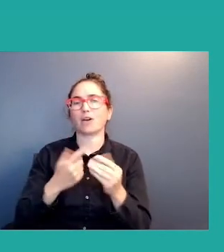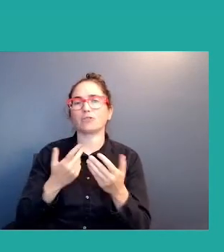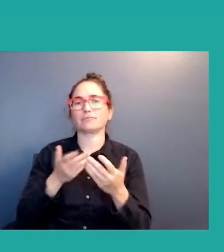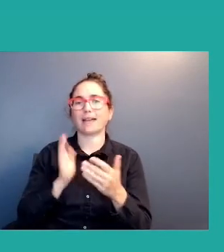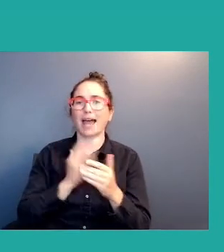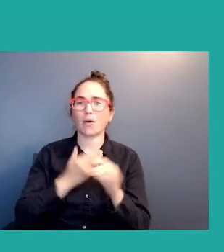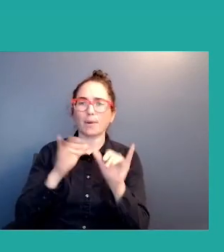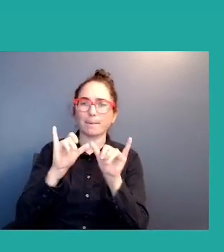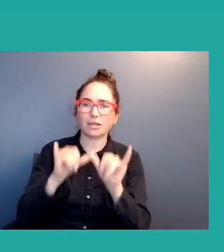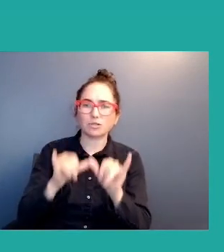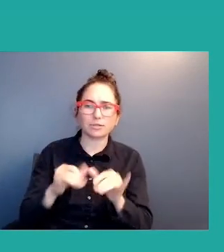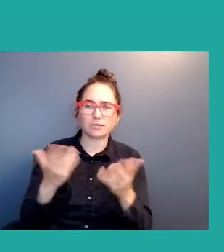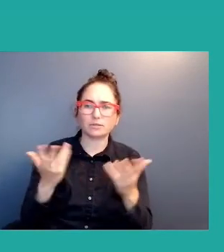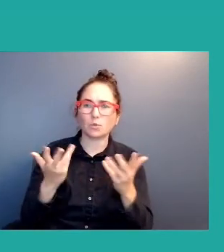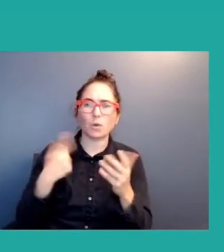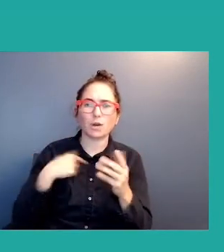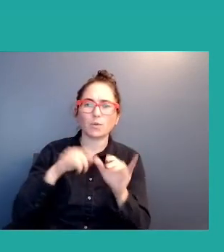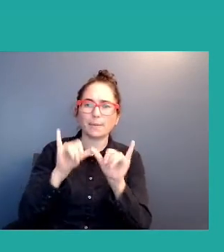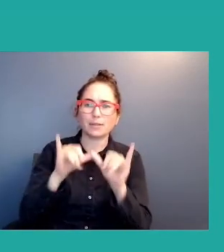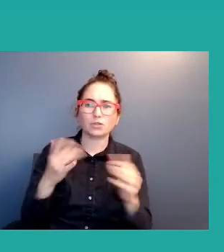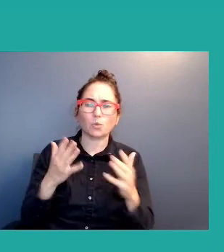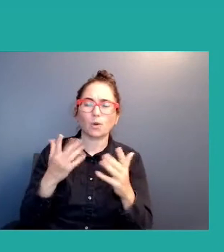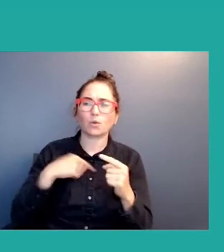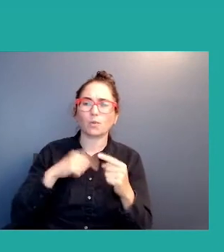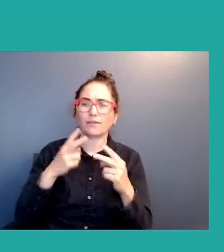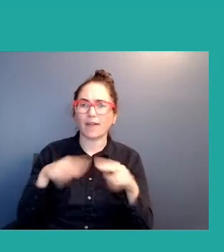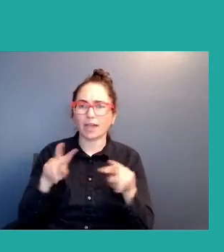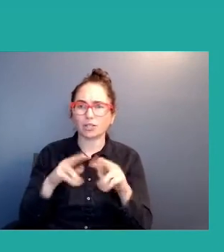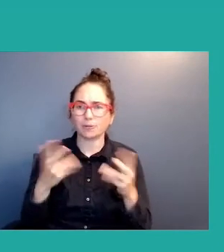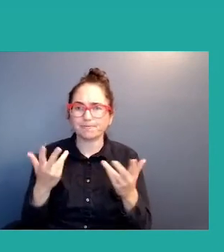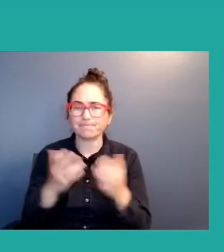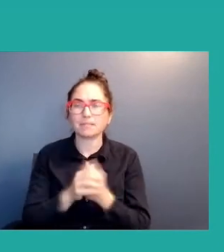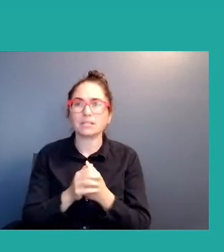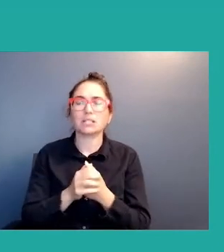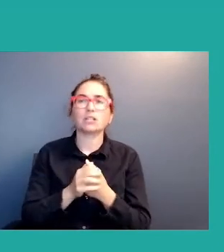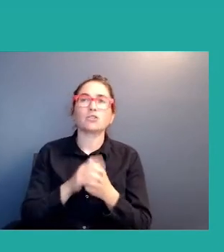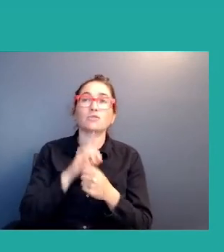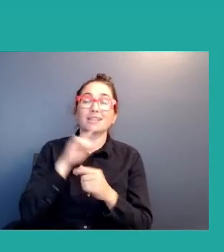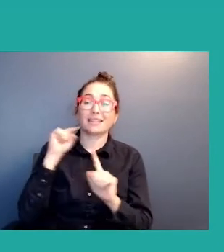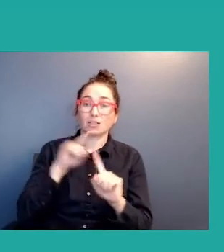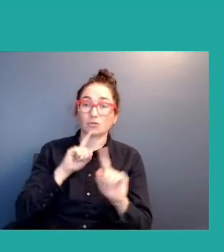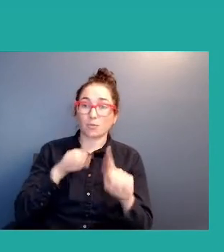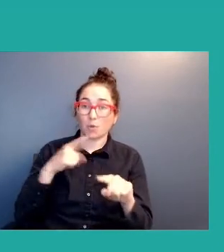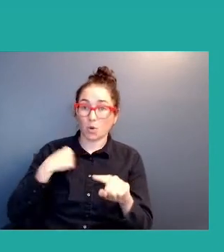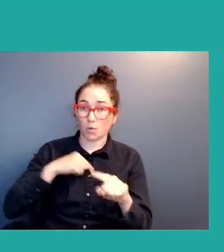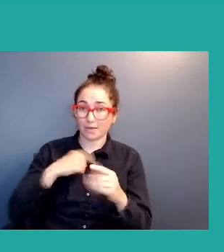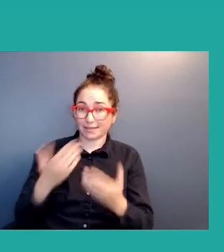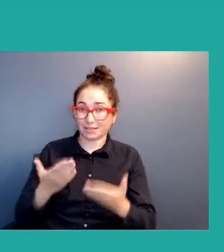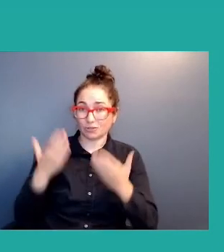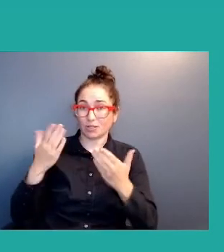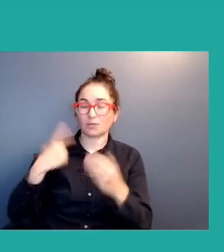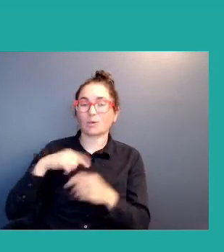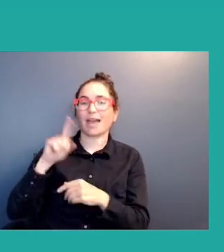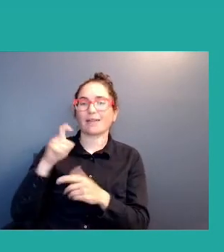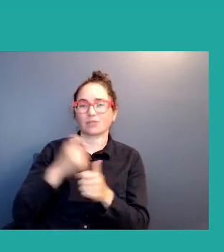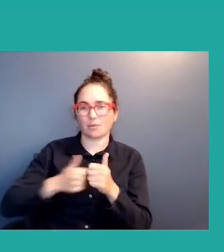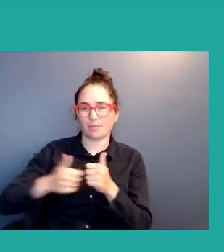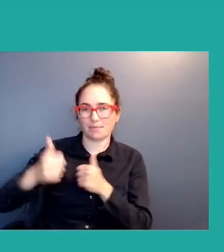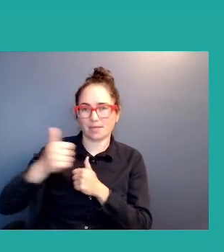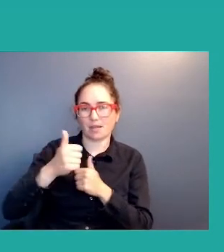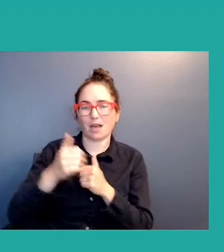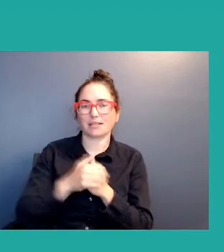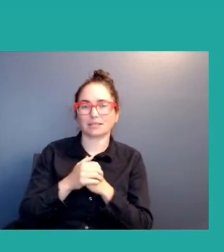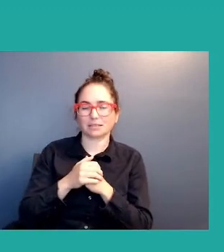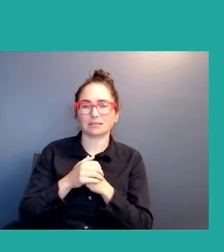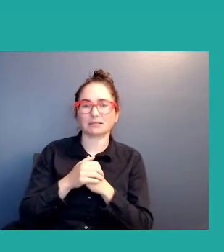do we measure? What do we value? And so, in fact, in this report, we have suggested that we have to go beyond GDP.